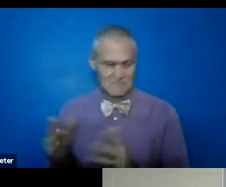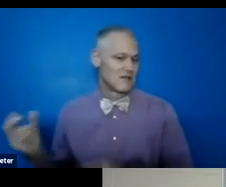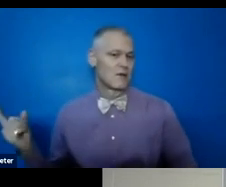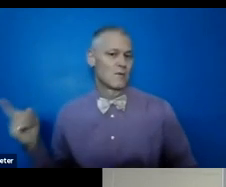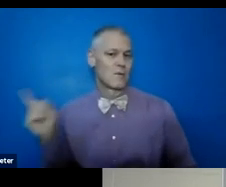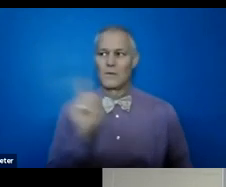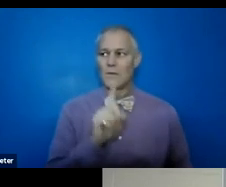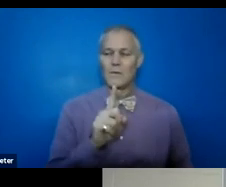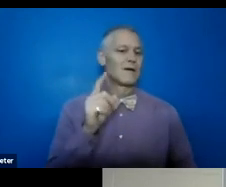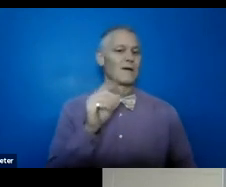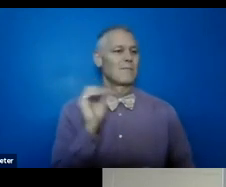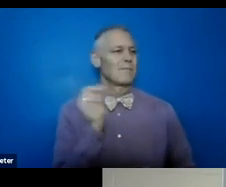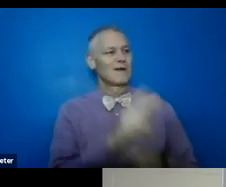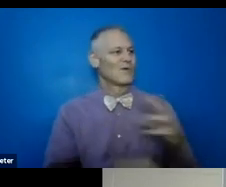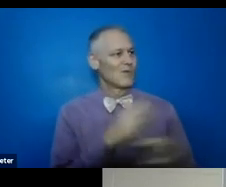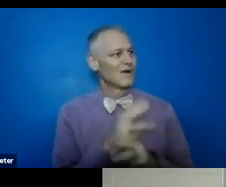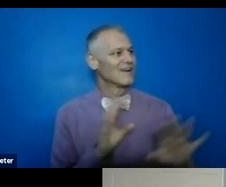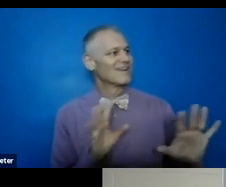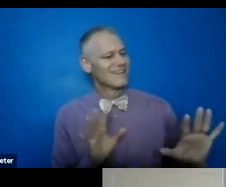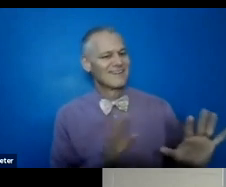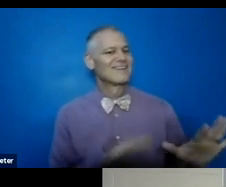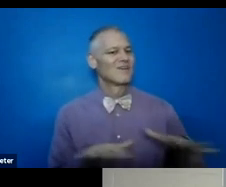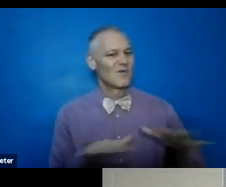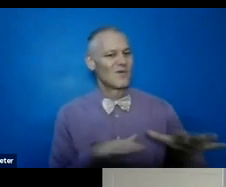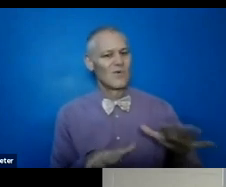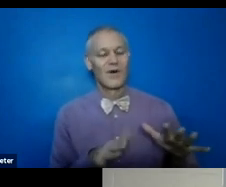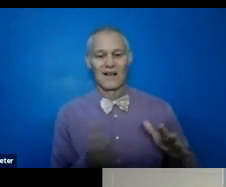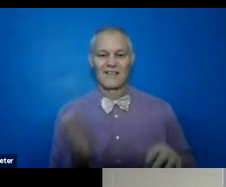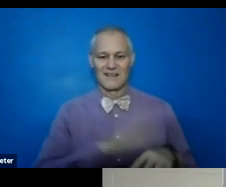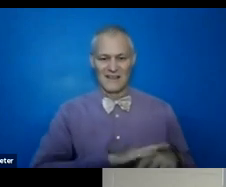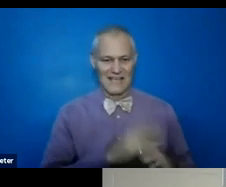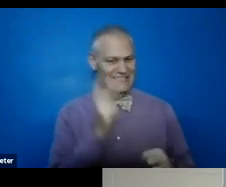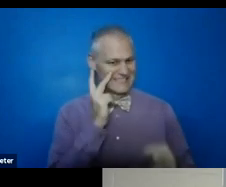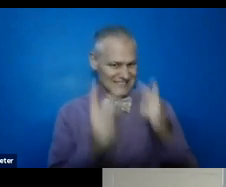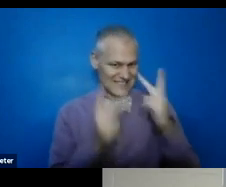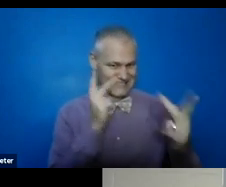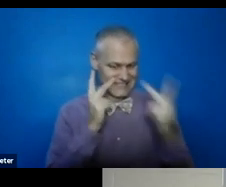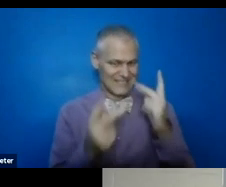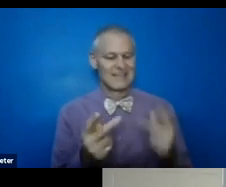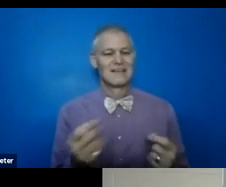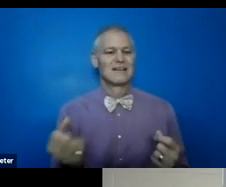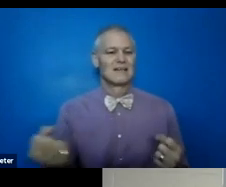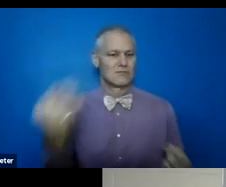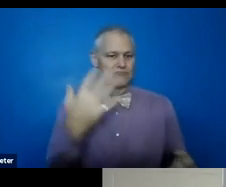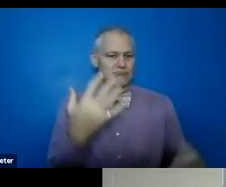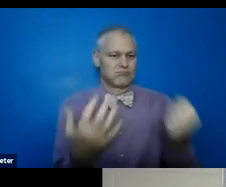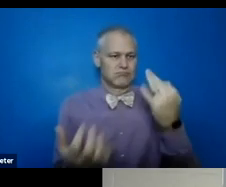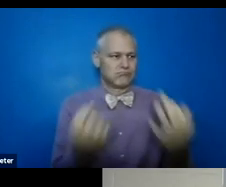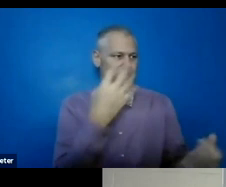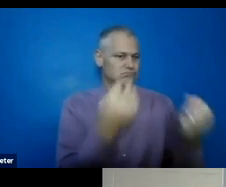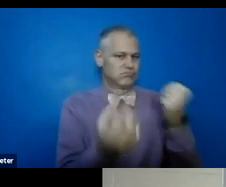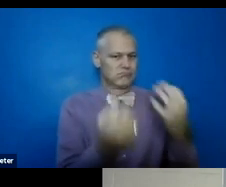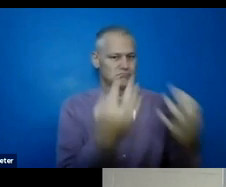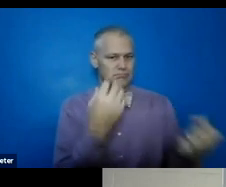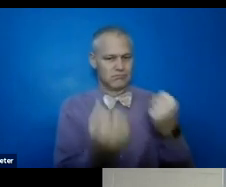back in the world, and you can kind of like walk through the day in their shoes and see all the different moments where like influences can